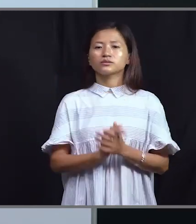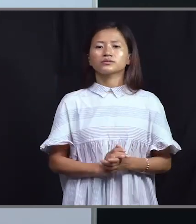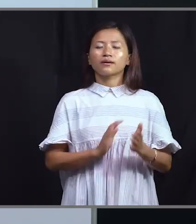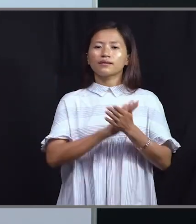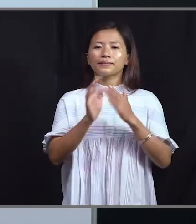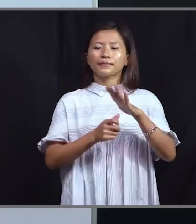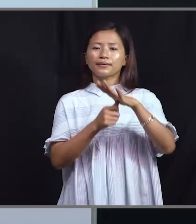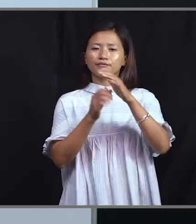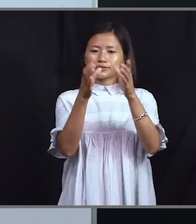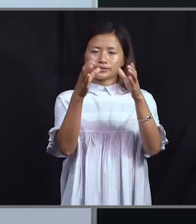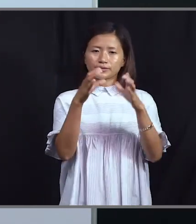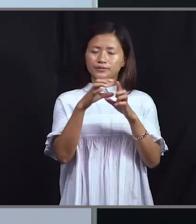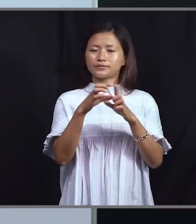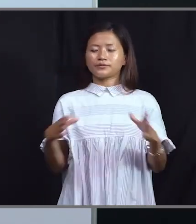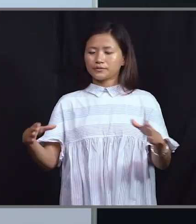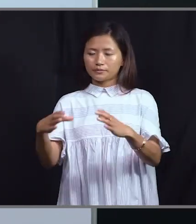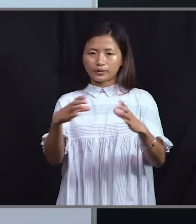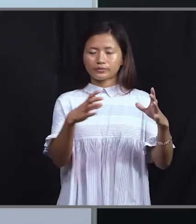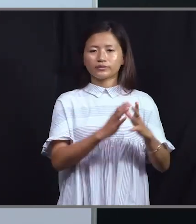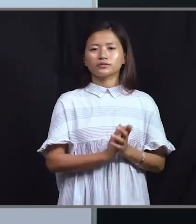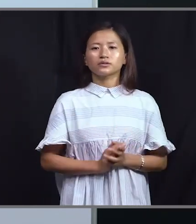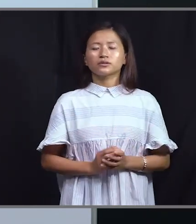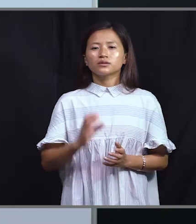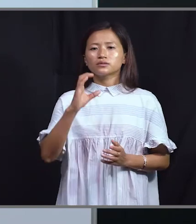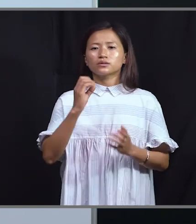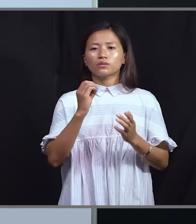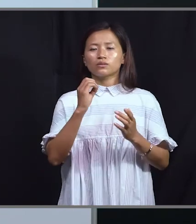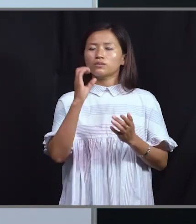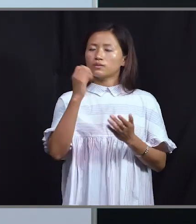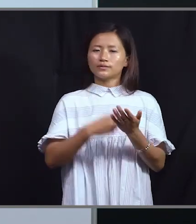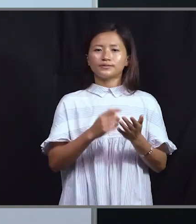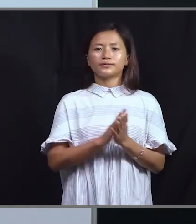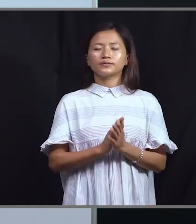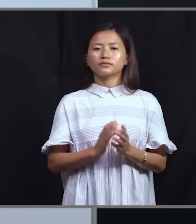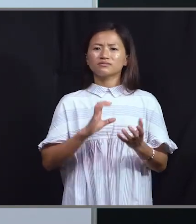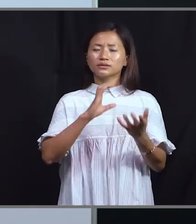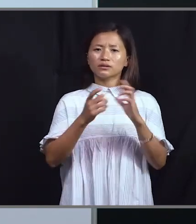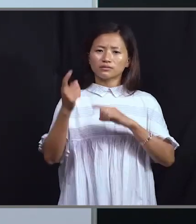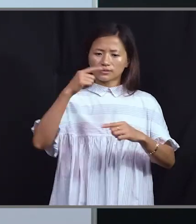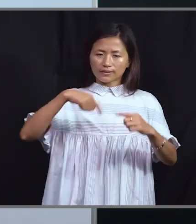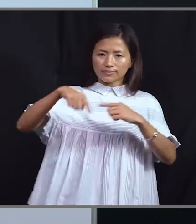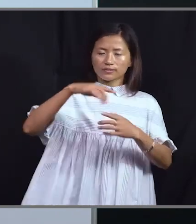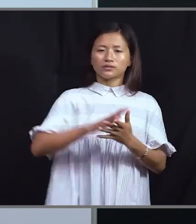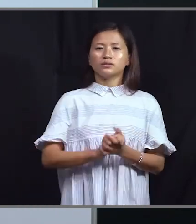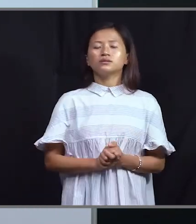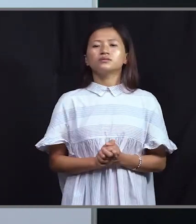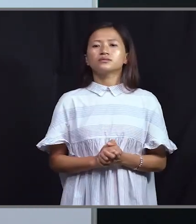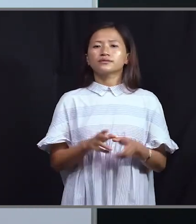of department, and so this coordination is there to reconcile the differences between